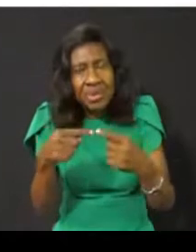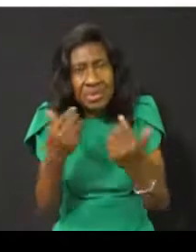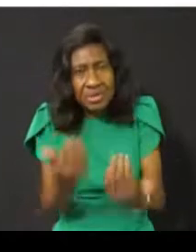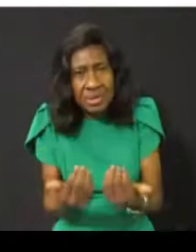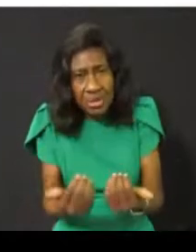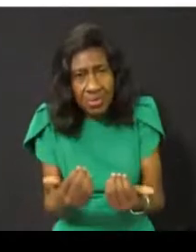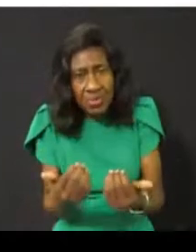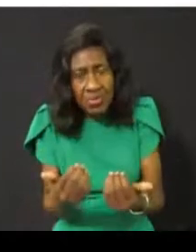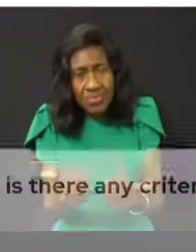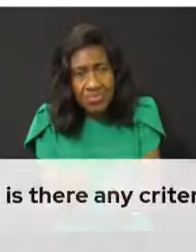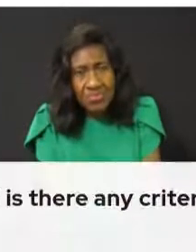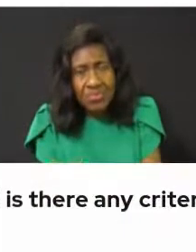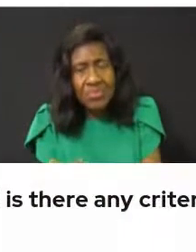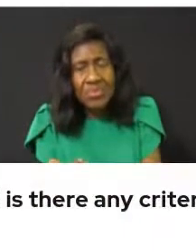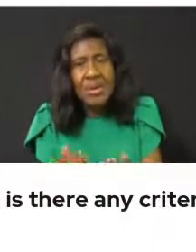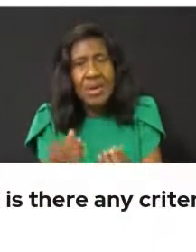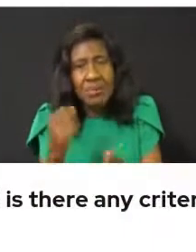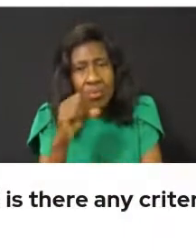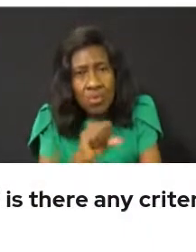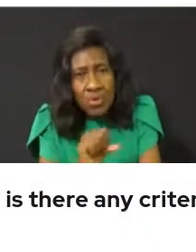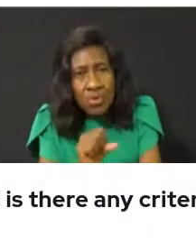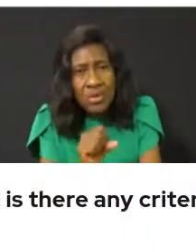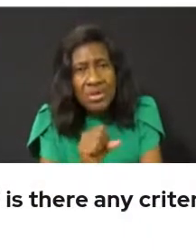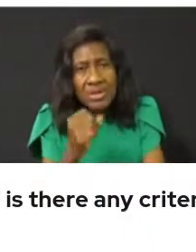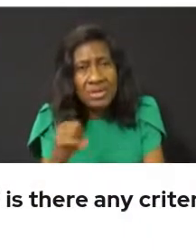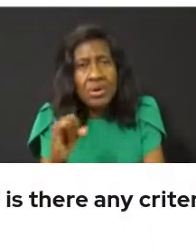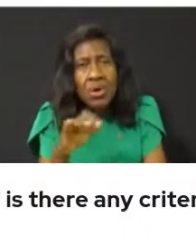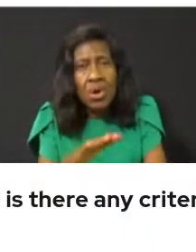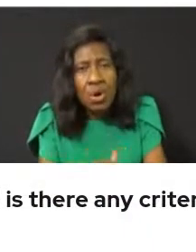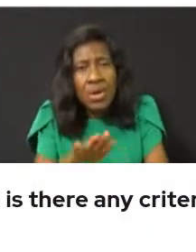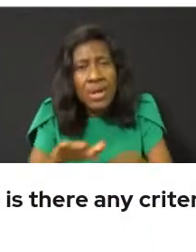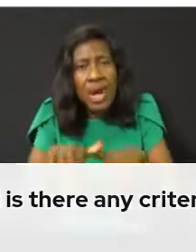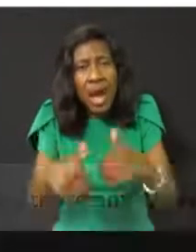of satisfaction that must be met for us to reopen.